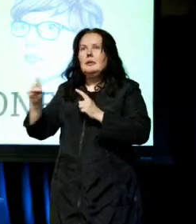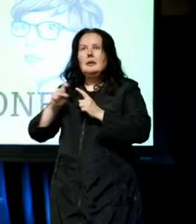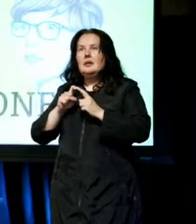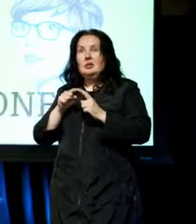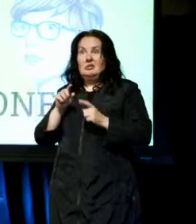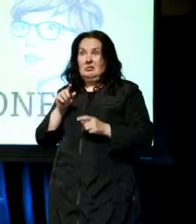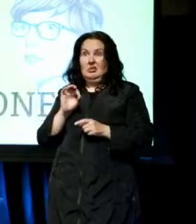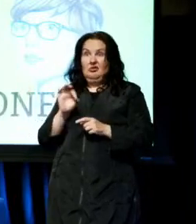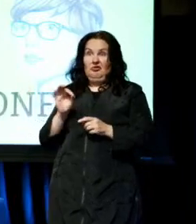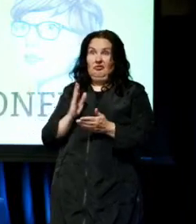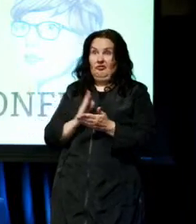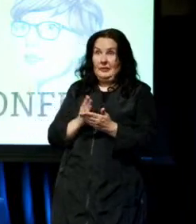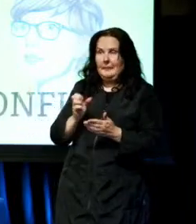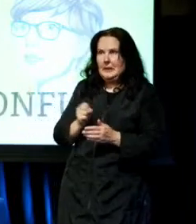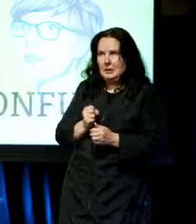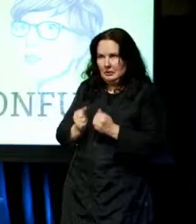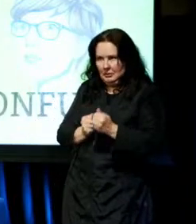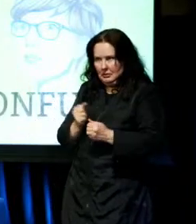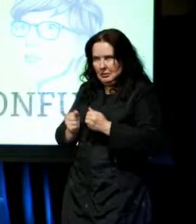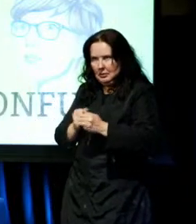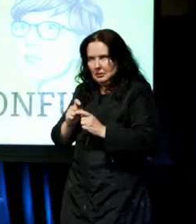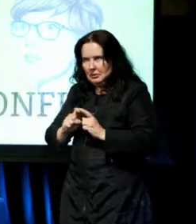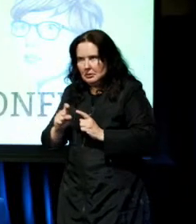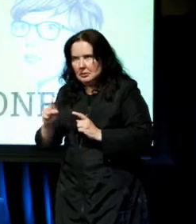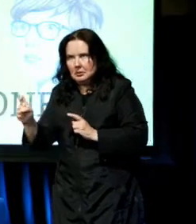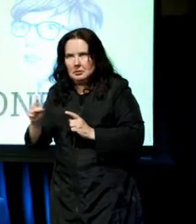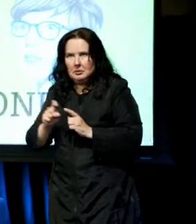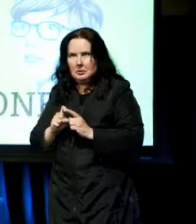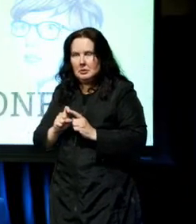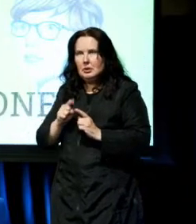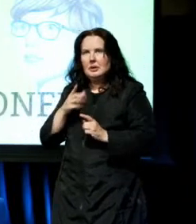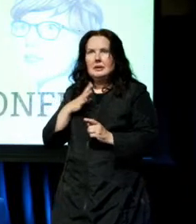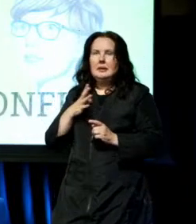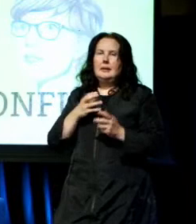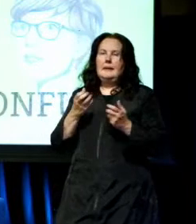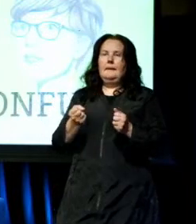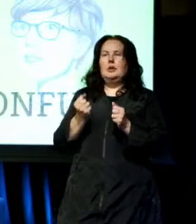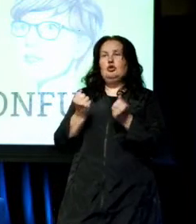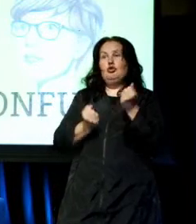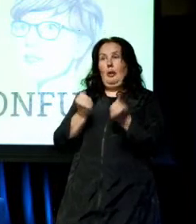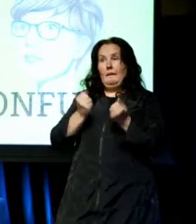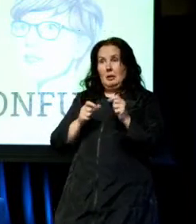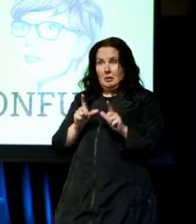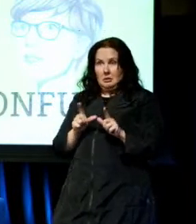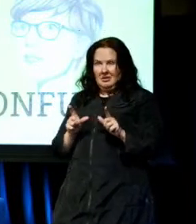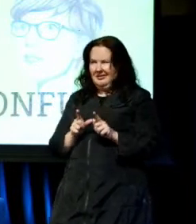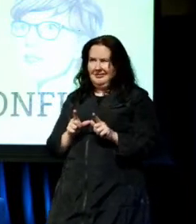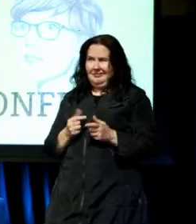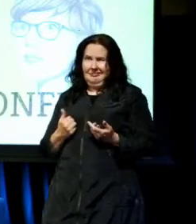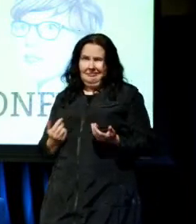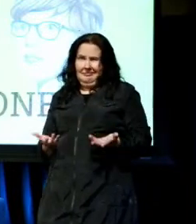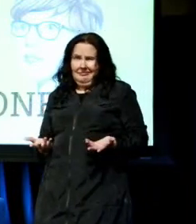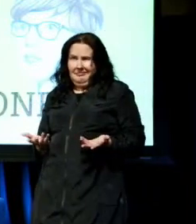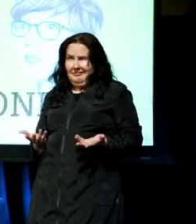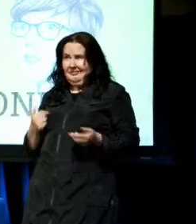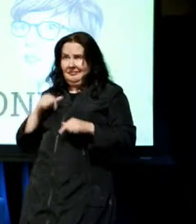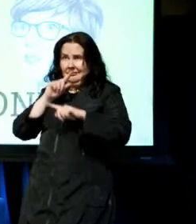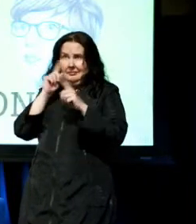which you have to be able to do a lot of the time, you also need to have a driver's license, which I can't